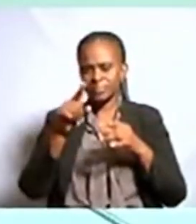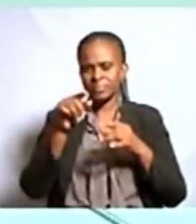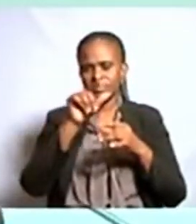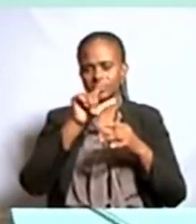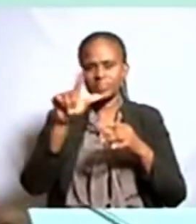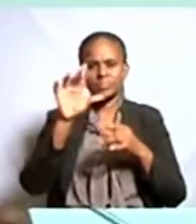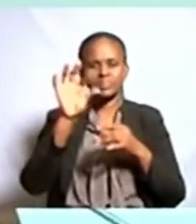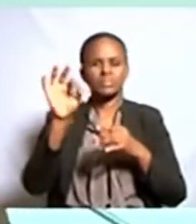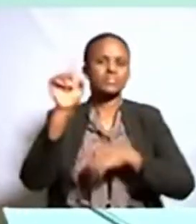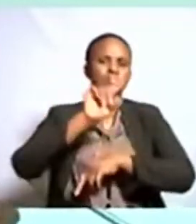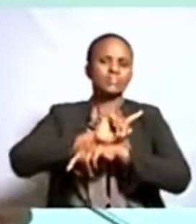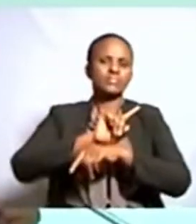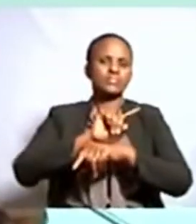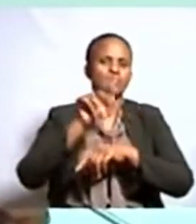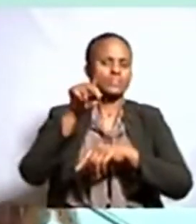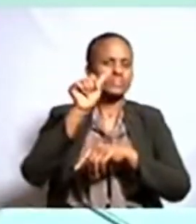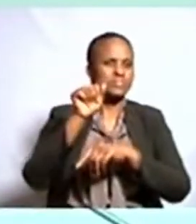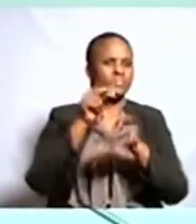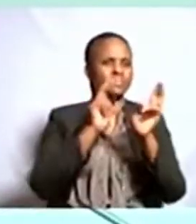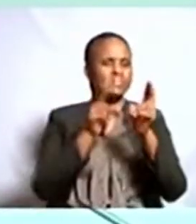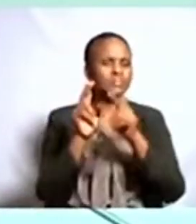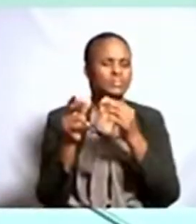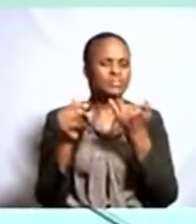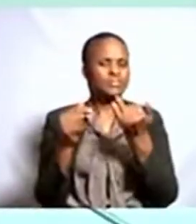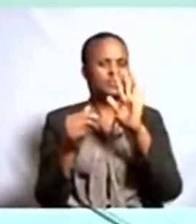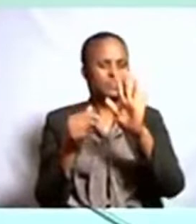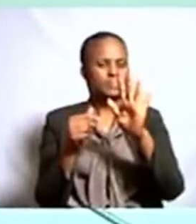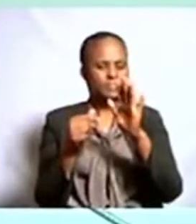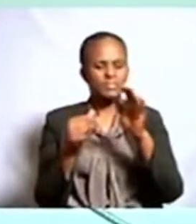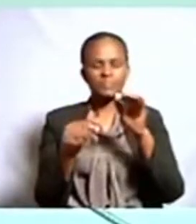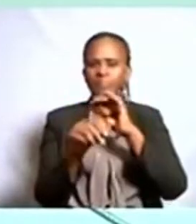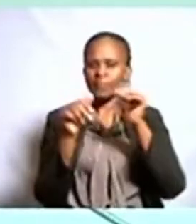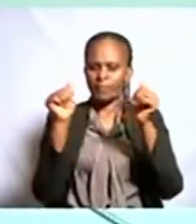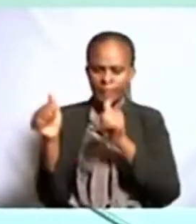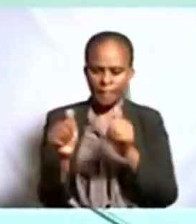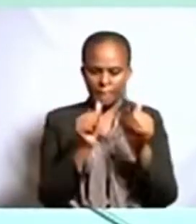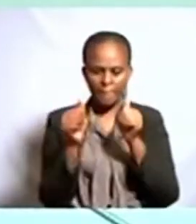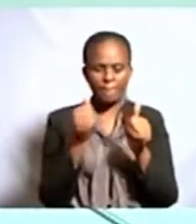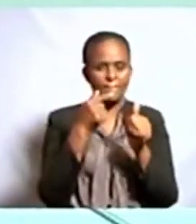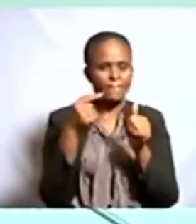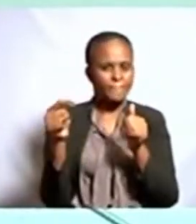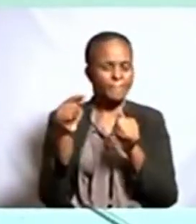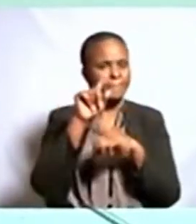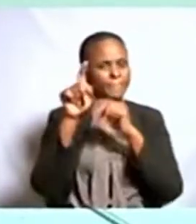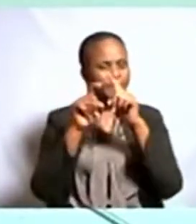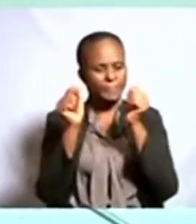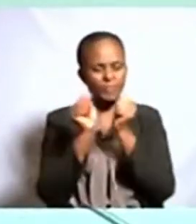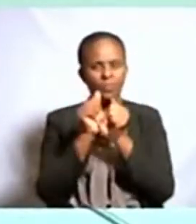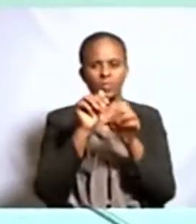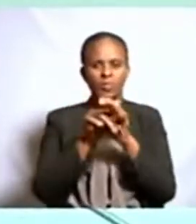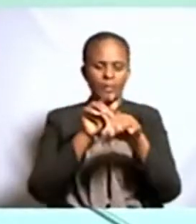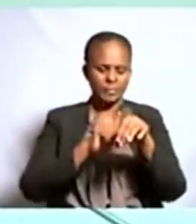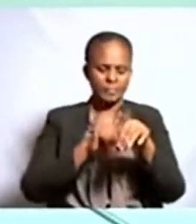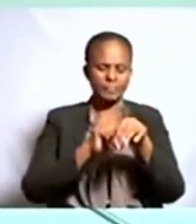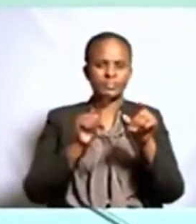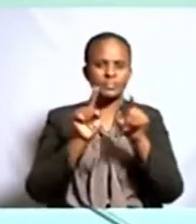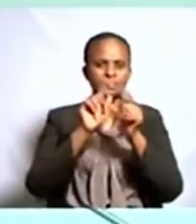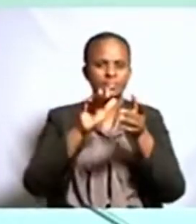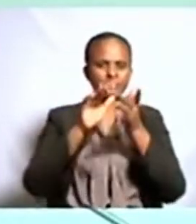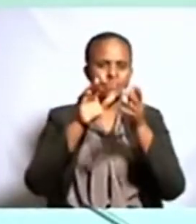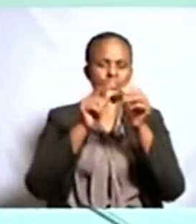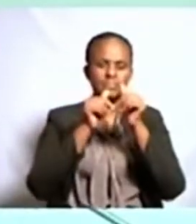429 days. Controlling officer's response: the corrective action, the goods in question were delivered within the contract period and